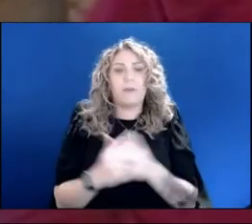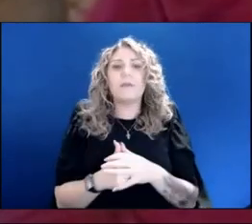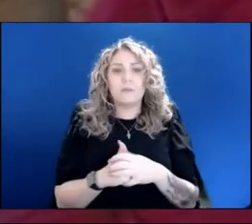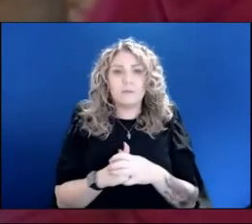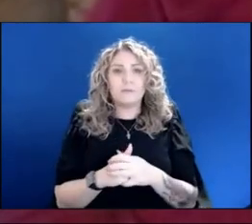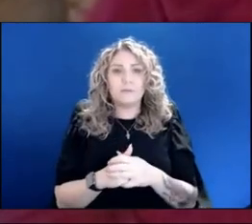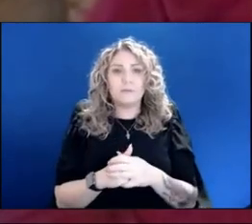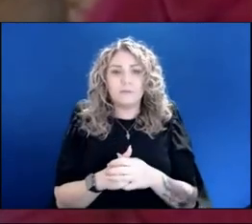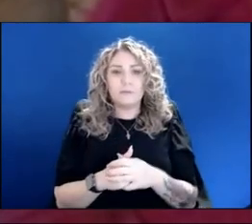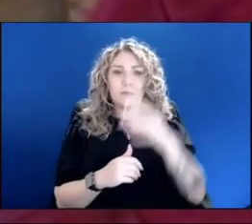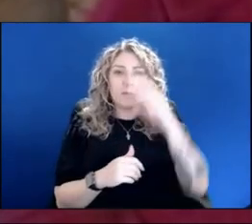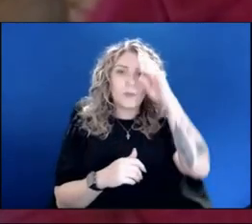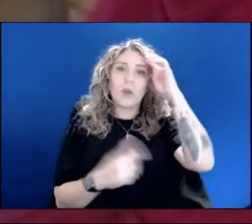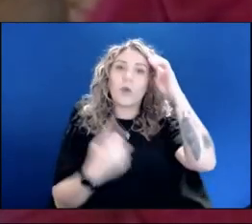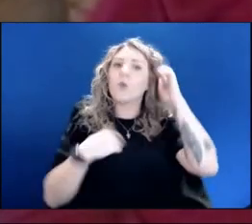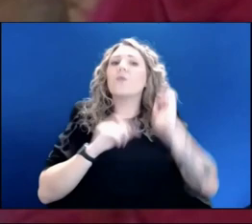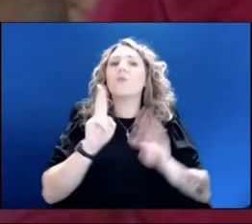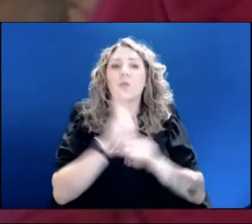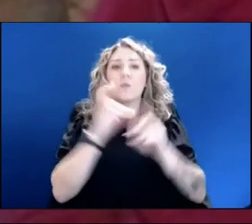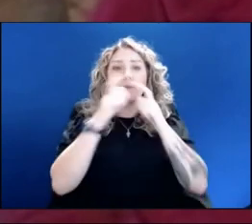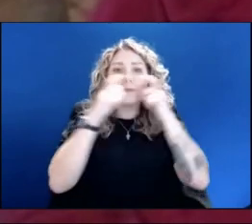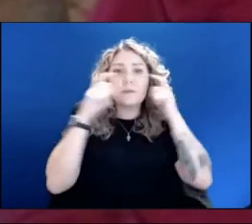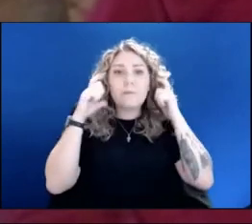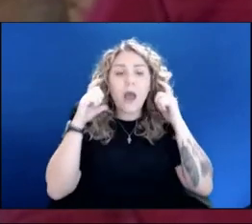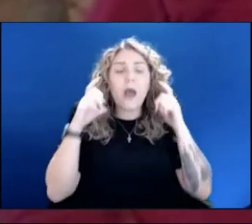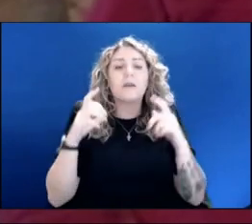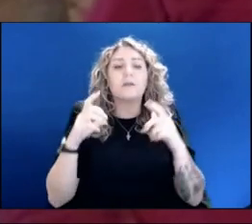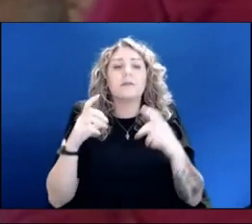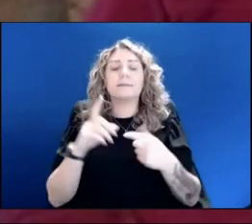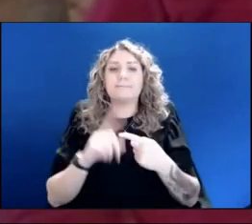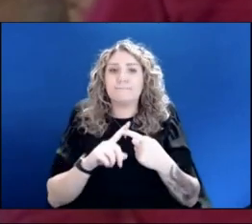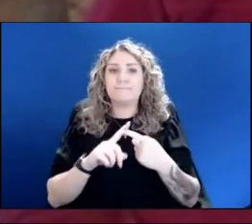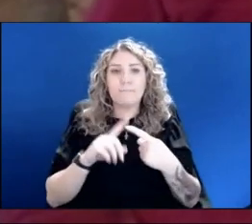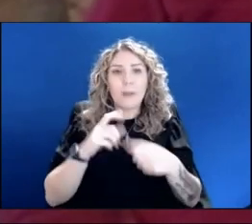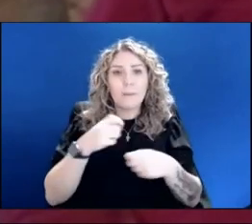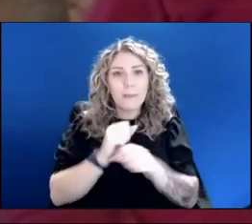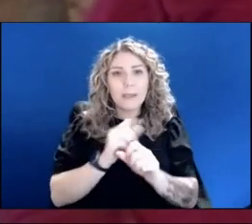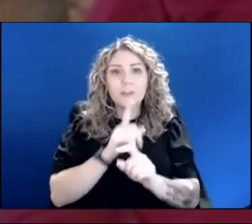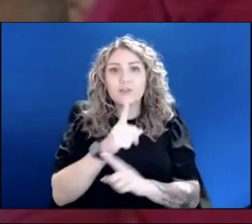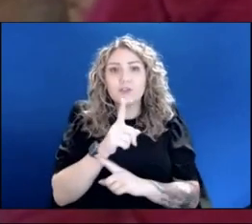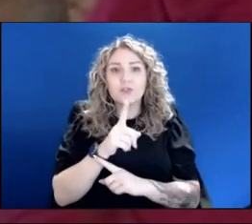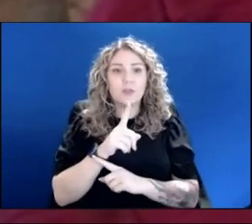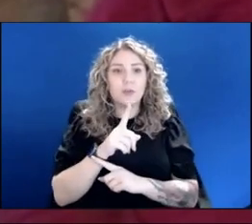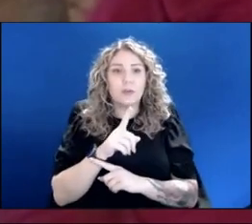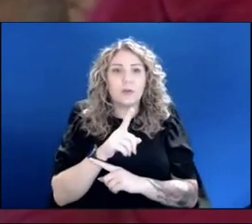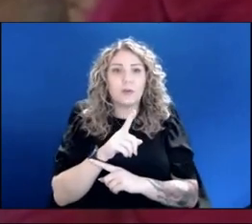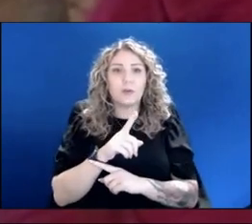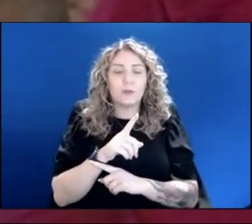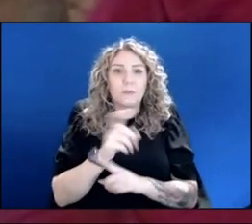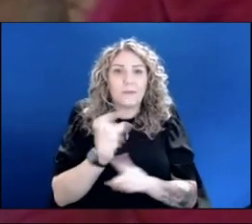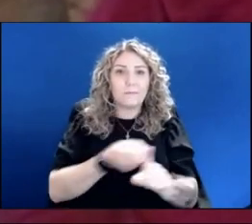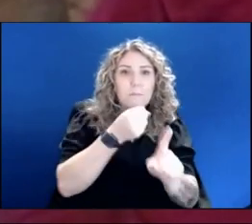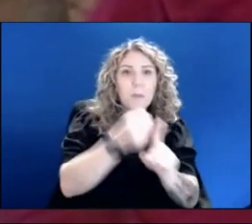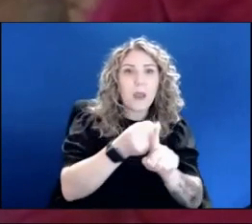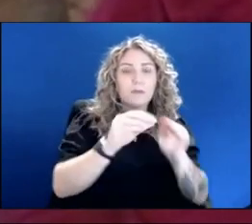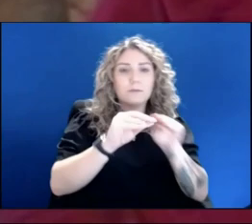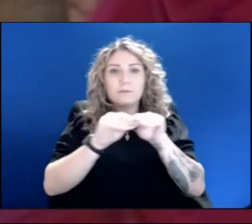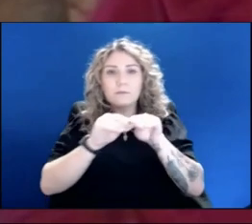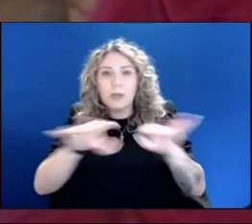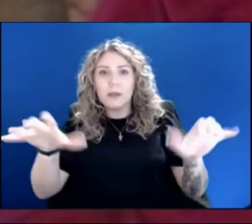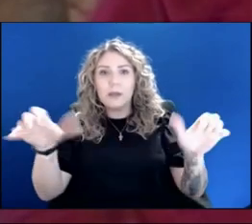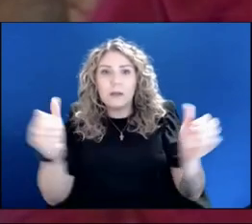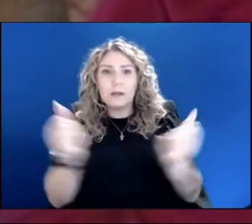wore our mask and everything, and we, you know, made sure that, especially when the first hit and kind of spread across everything, you know, we